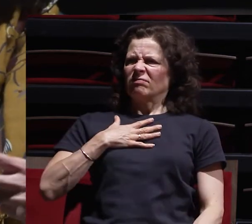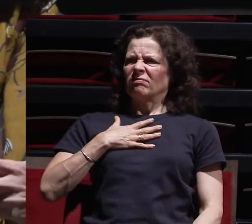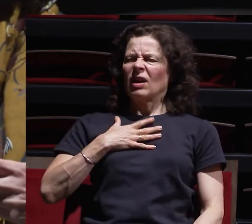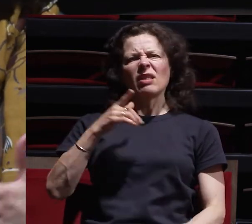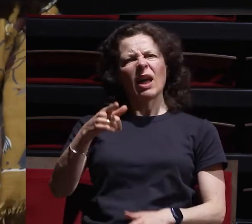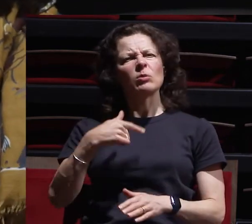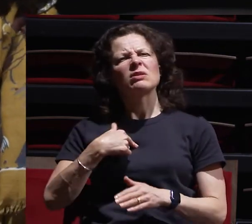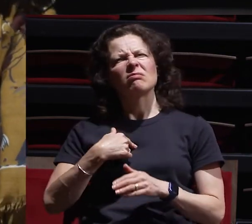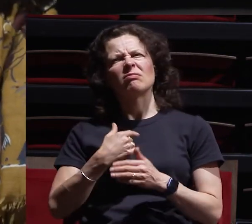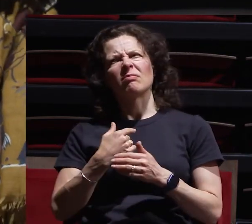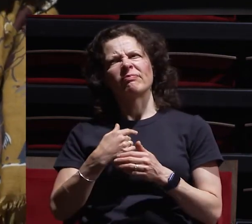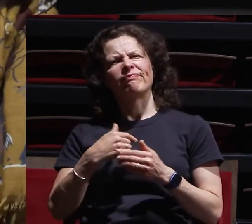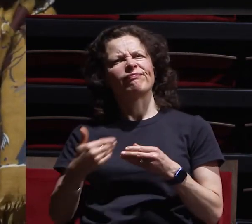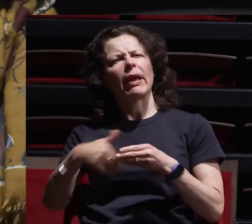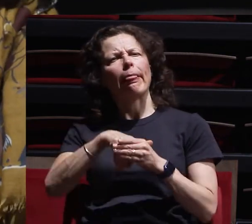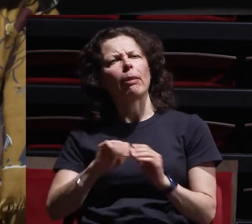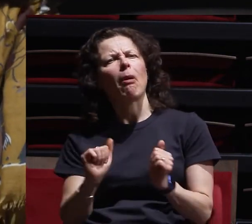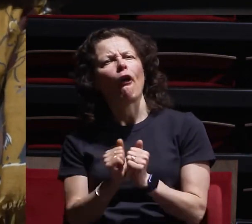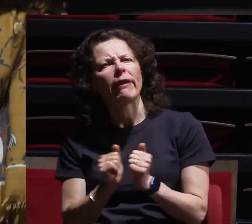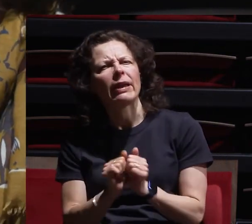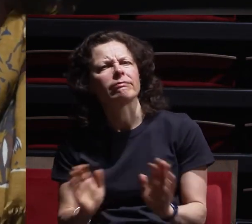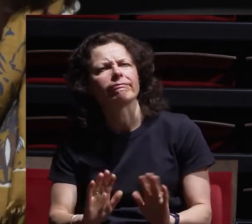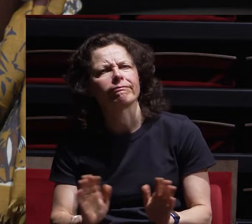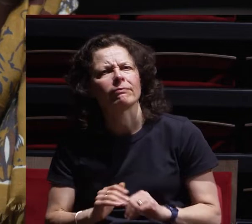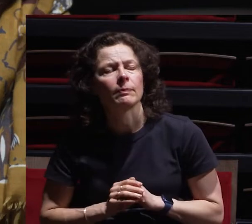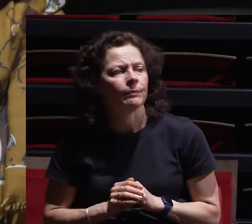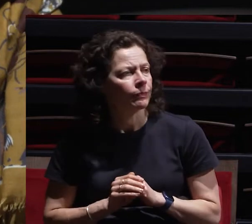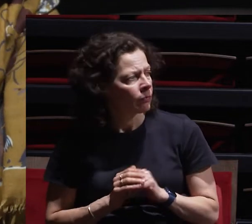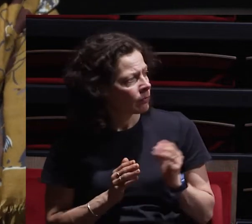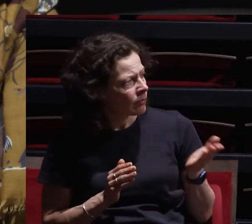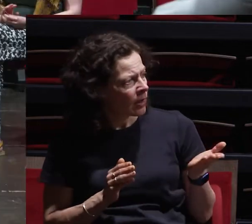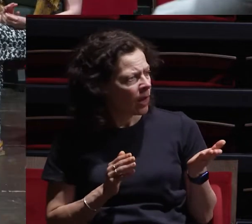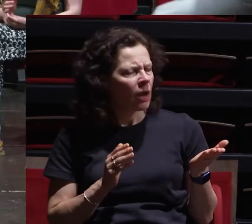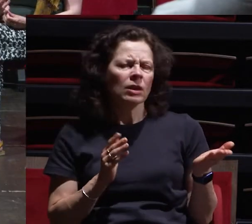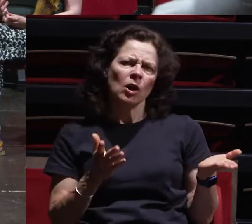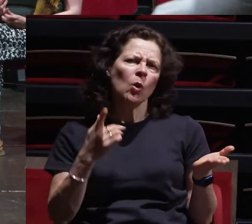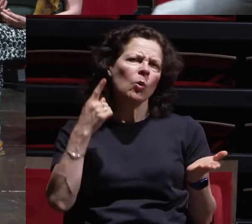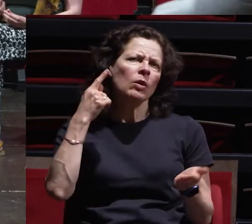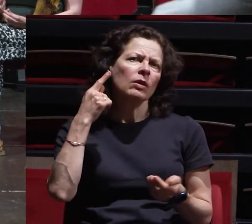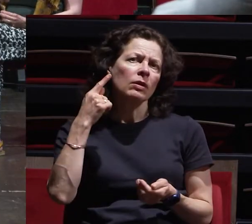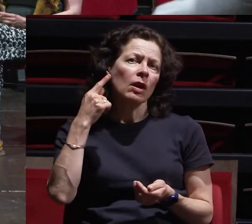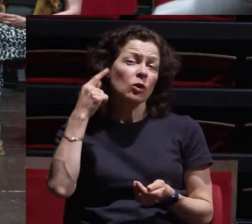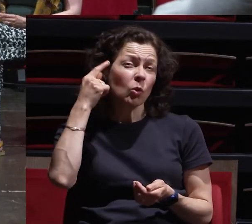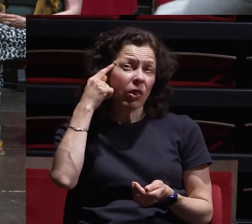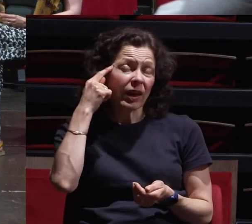implicated some way, in a way that feels that wasn't part of the bargain here. So you think that